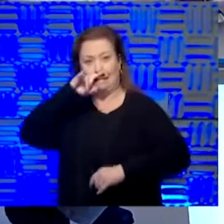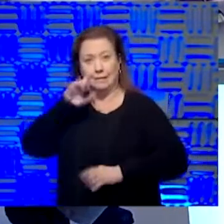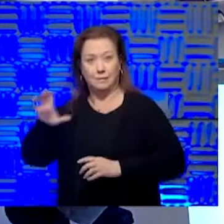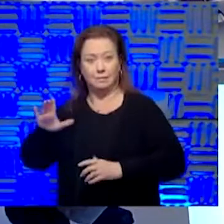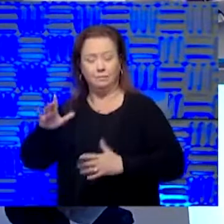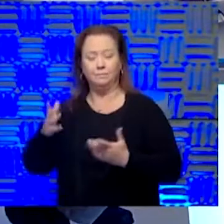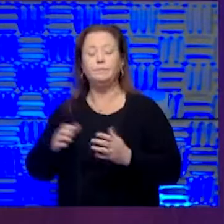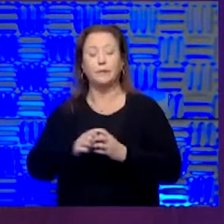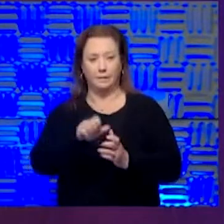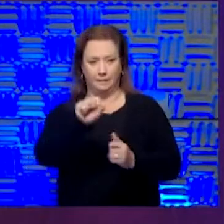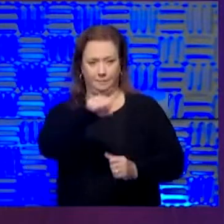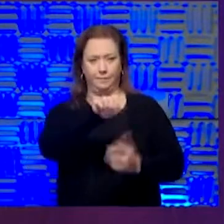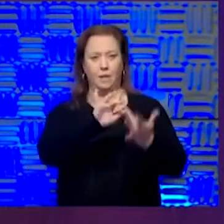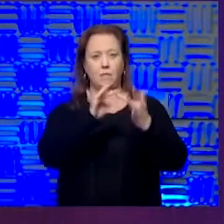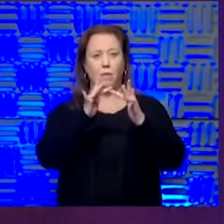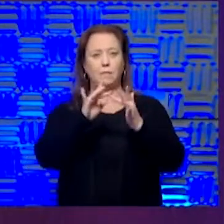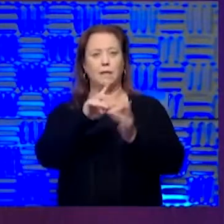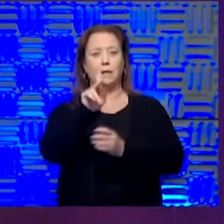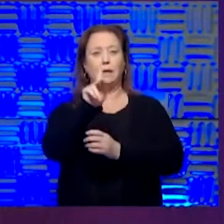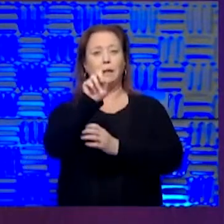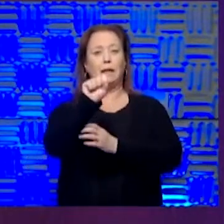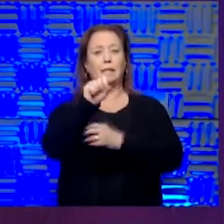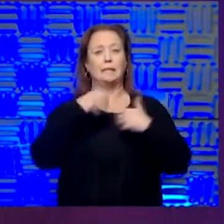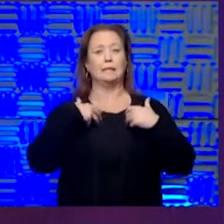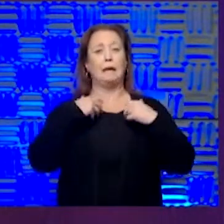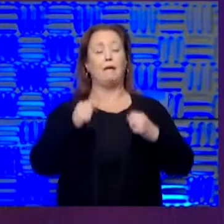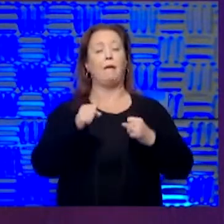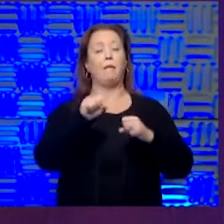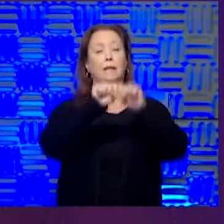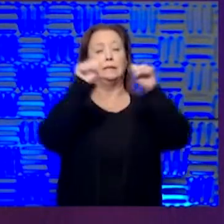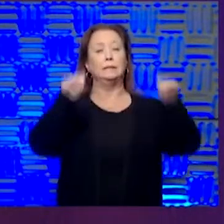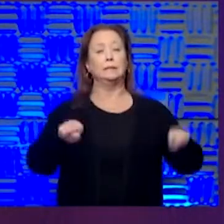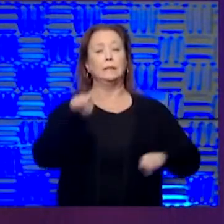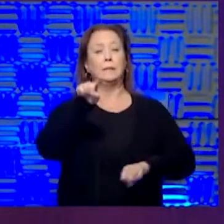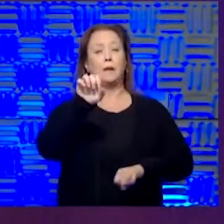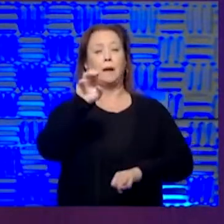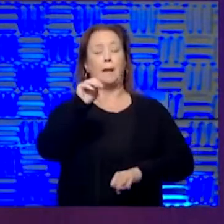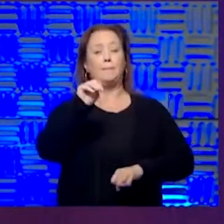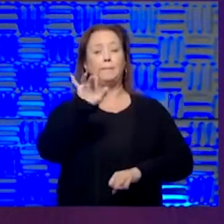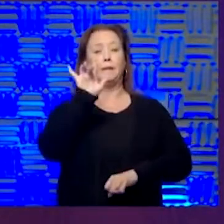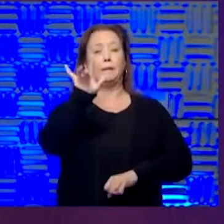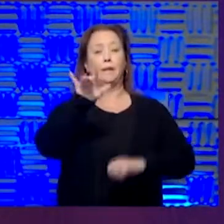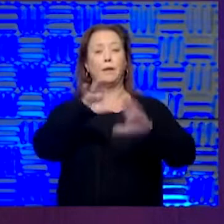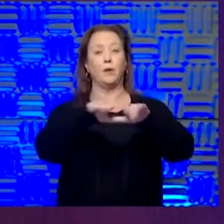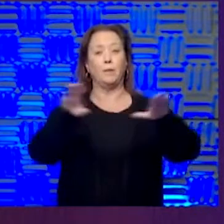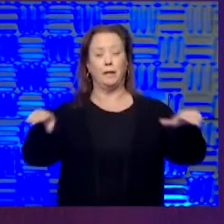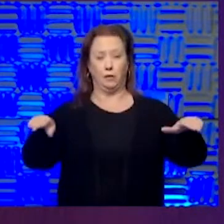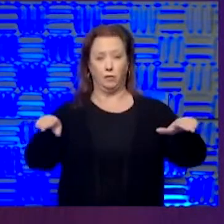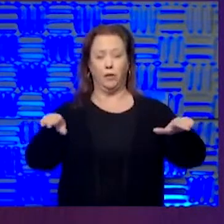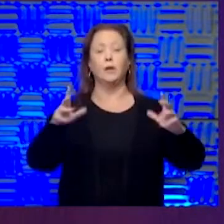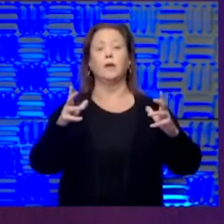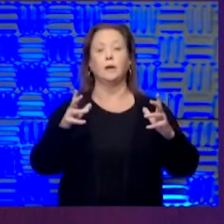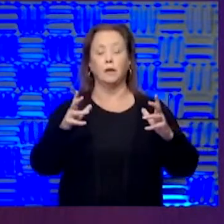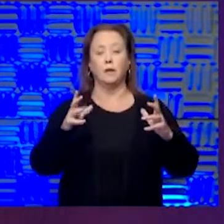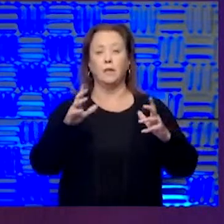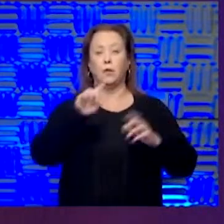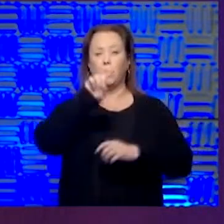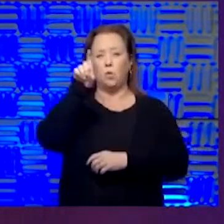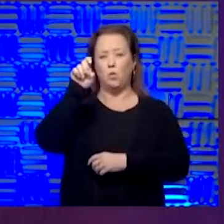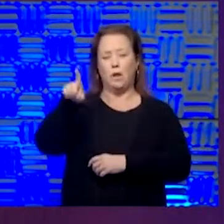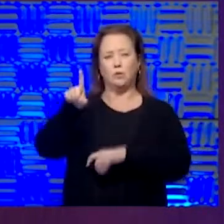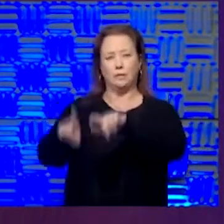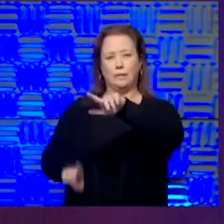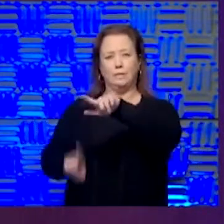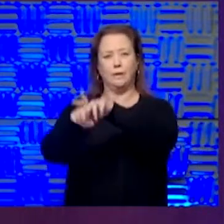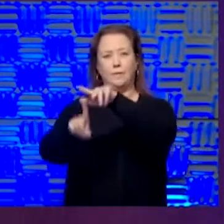the website, the kansashealthsystem.com website under pediatrics. Good morning. There are a bunch of questions that have